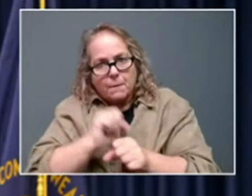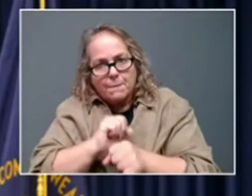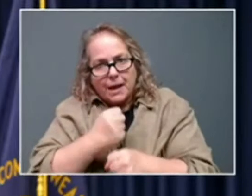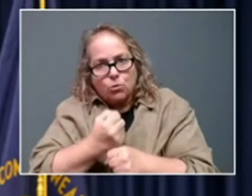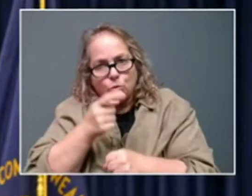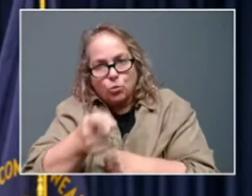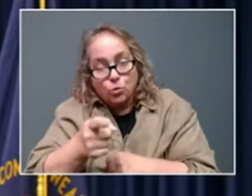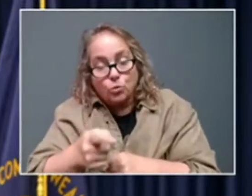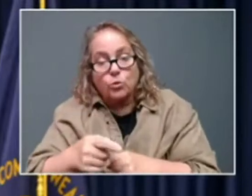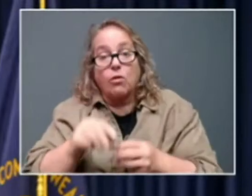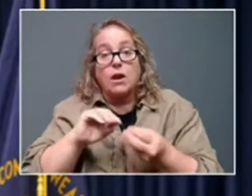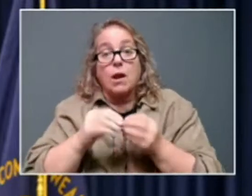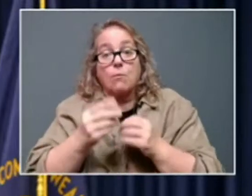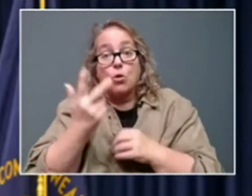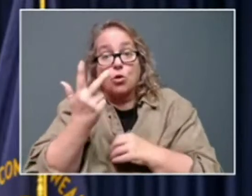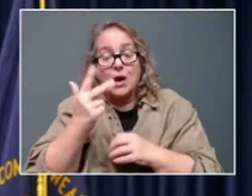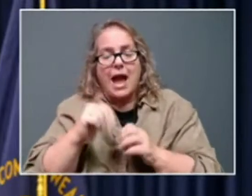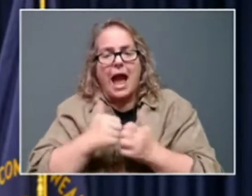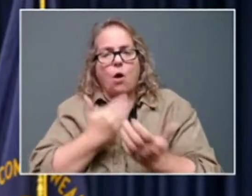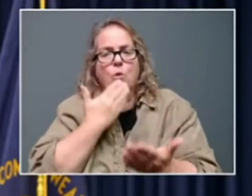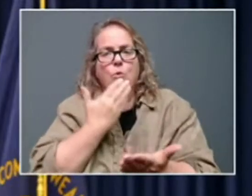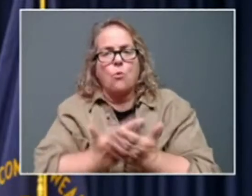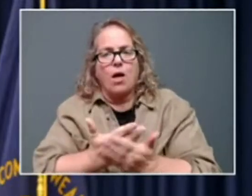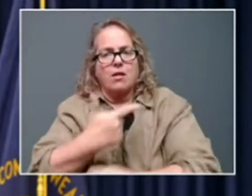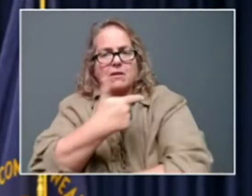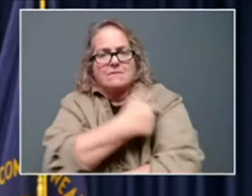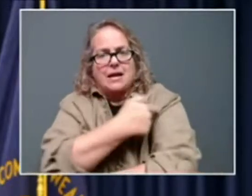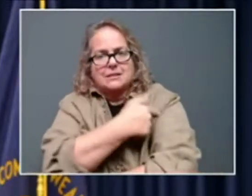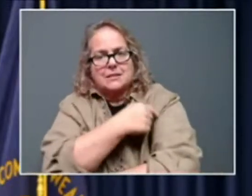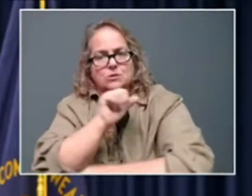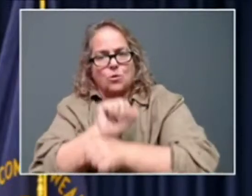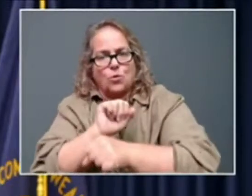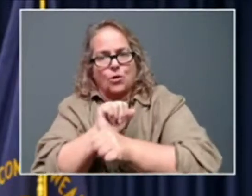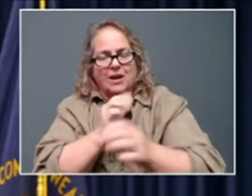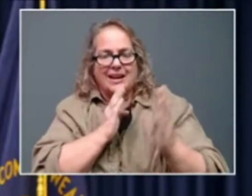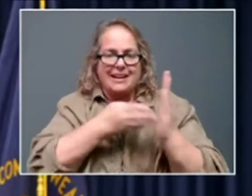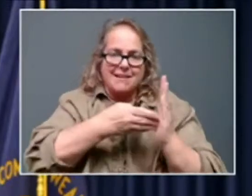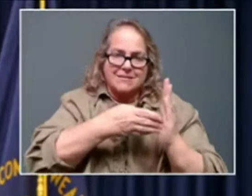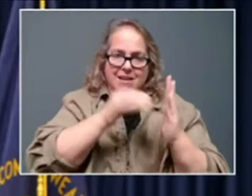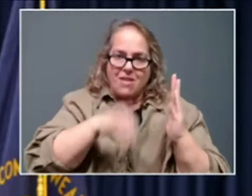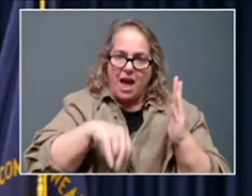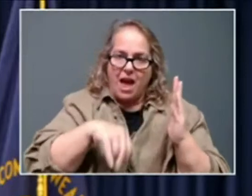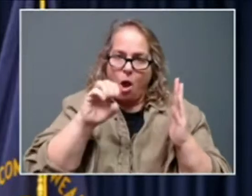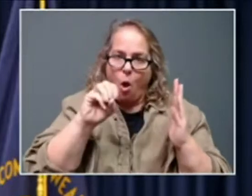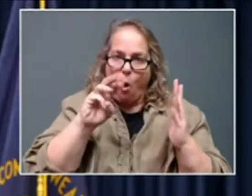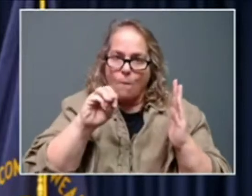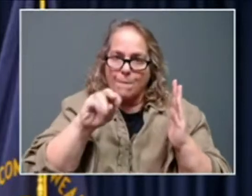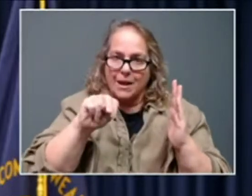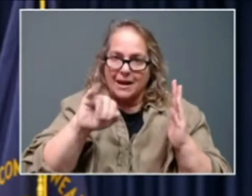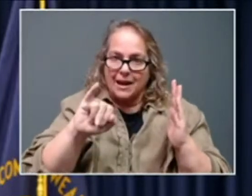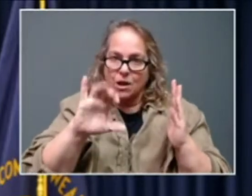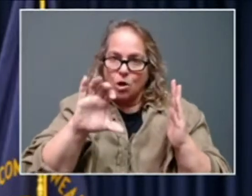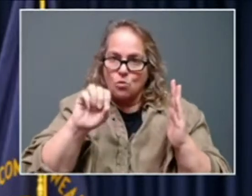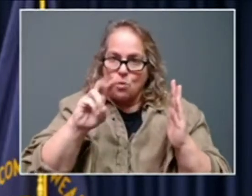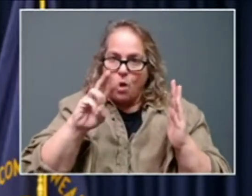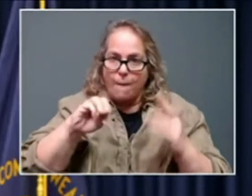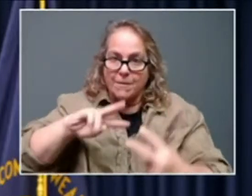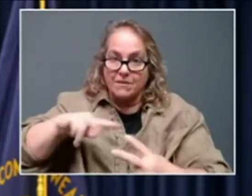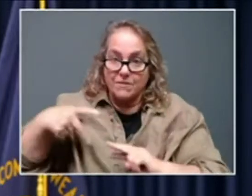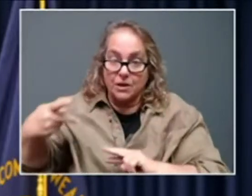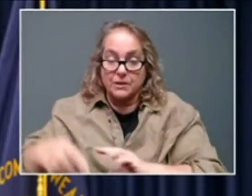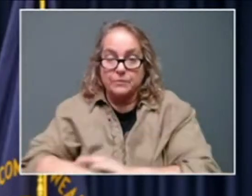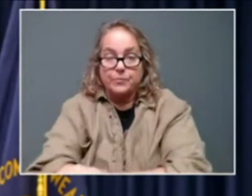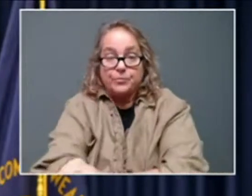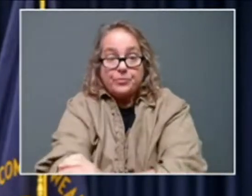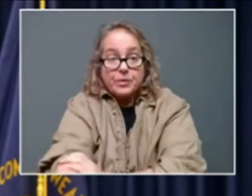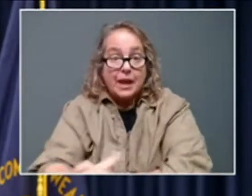vaccines work against it? A answer to any of those three questions